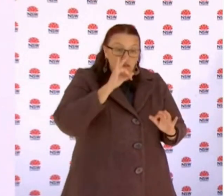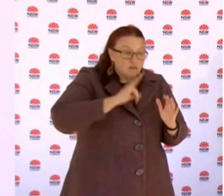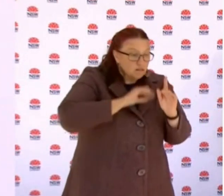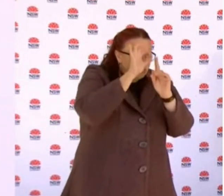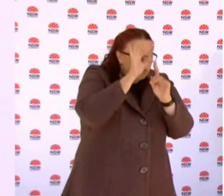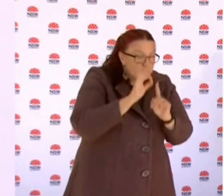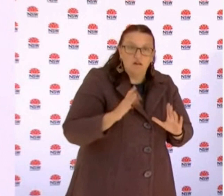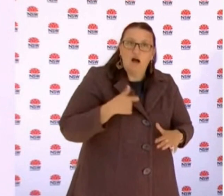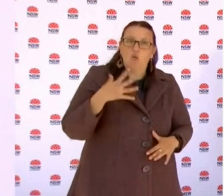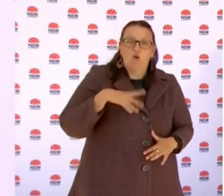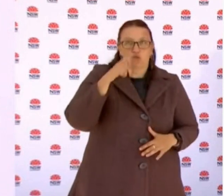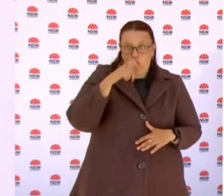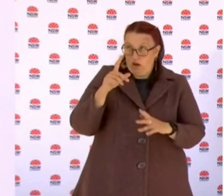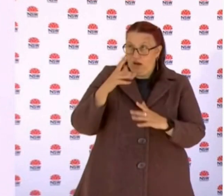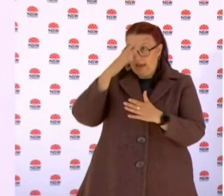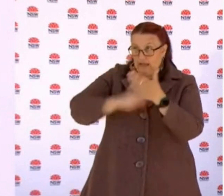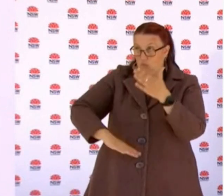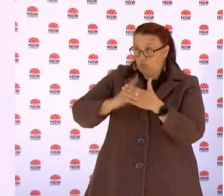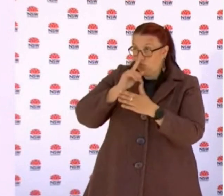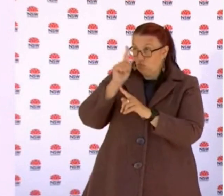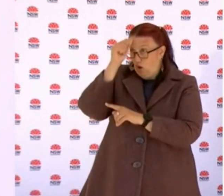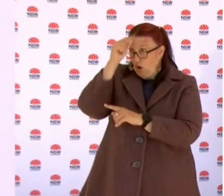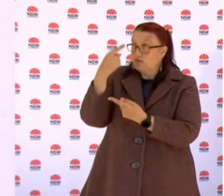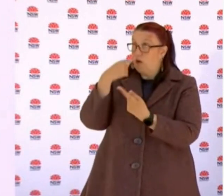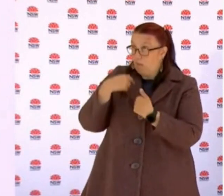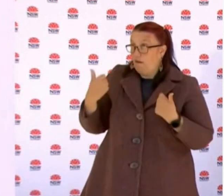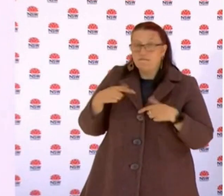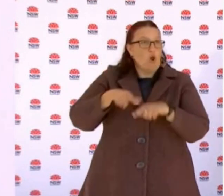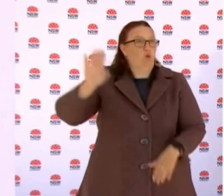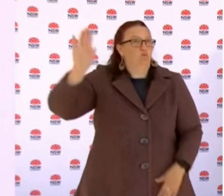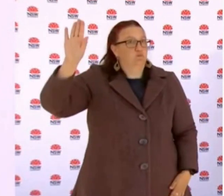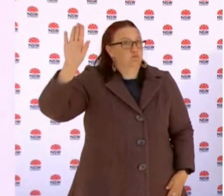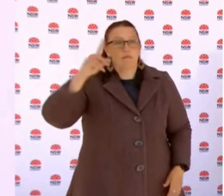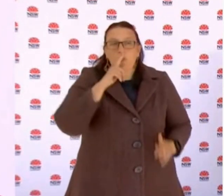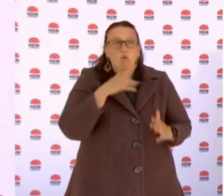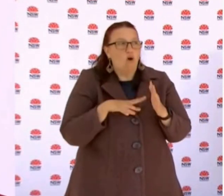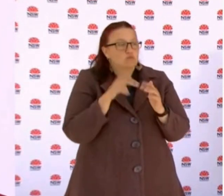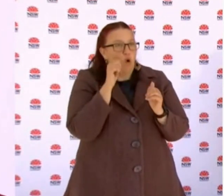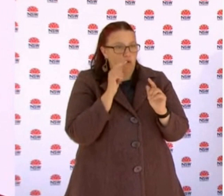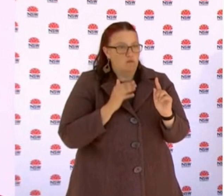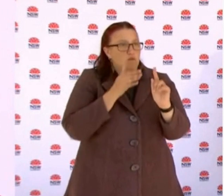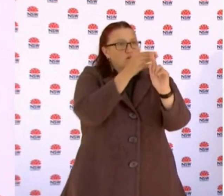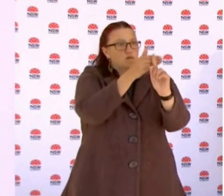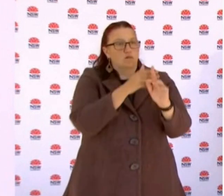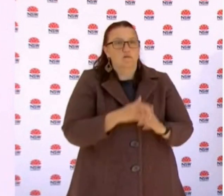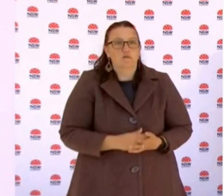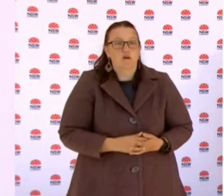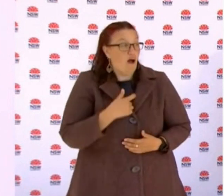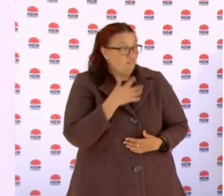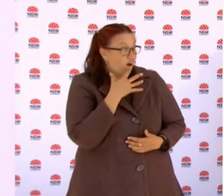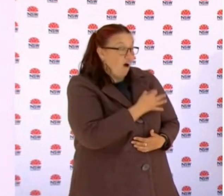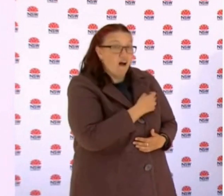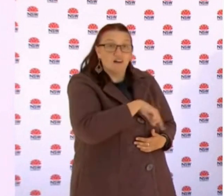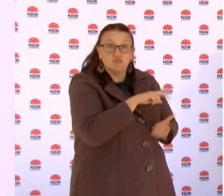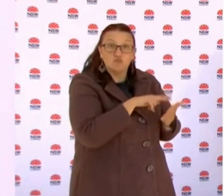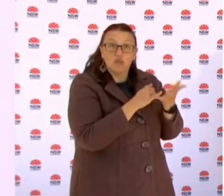want is a timeline and a target. And so I'm happy to support whatever the experts determine. But when I've sought the advice of our experts in New